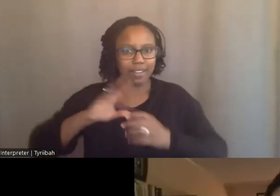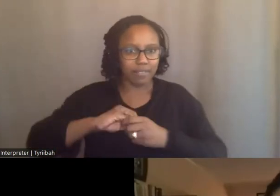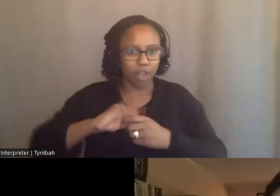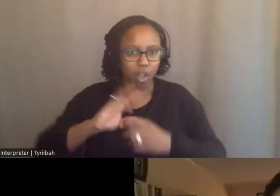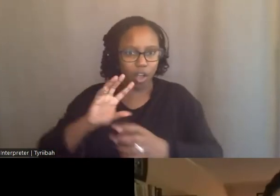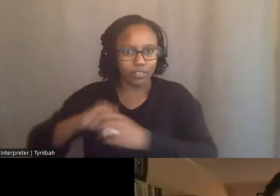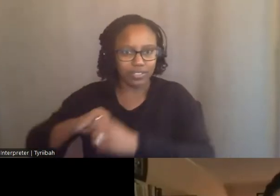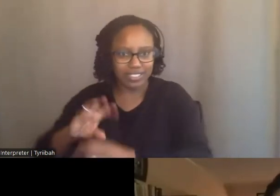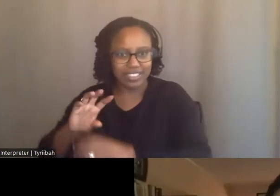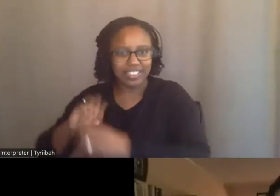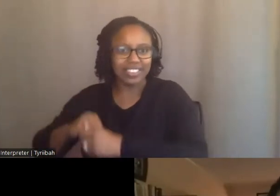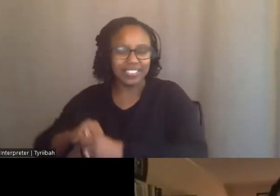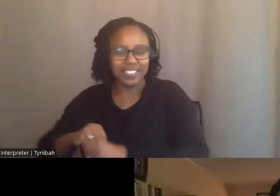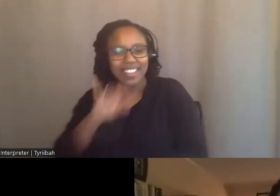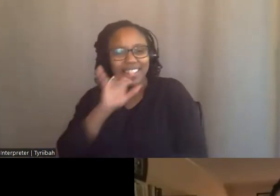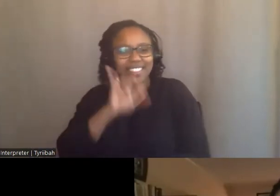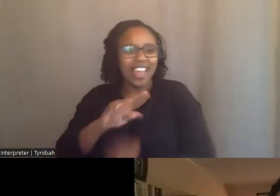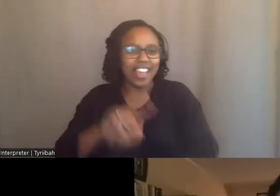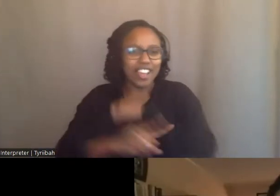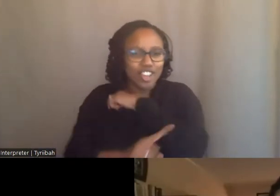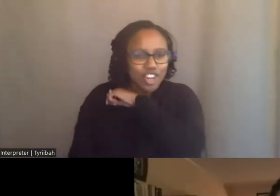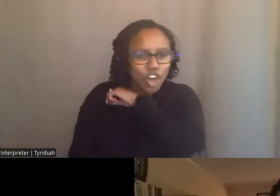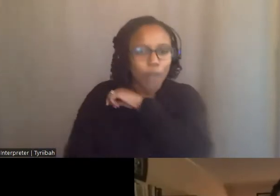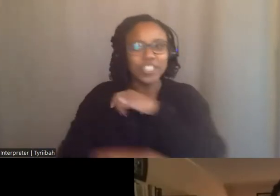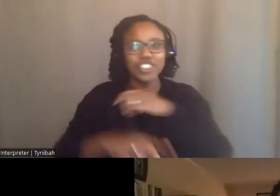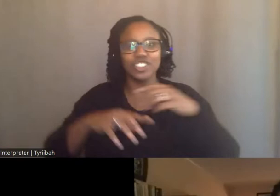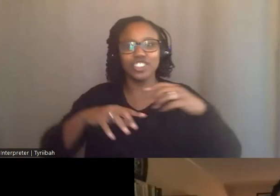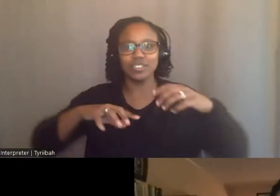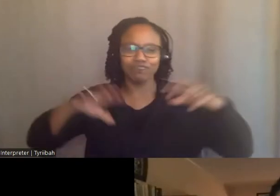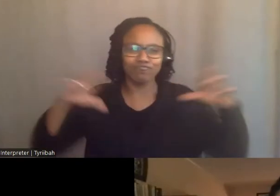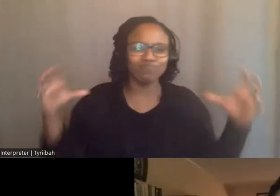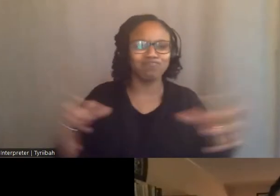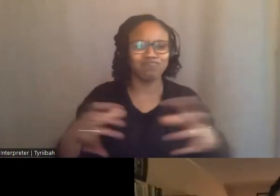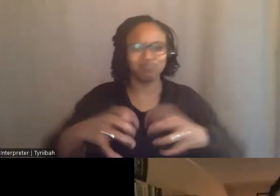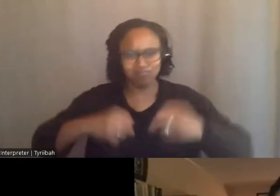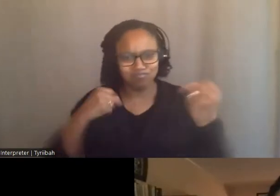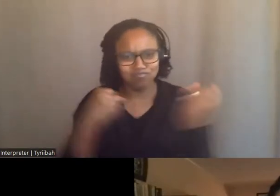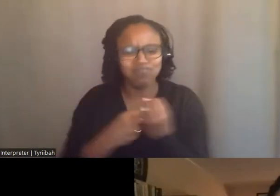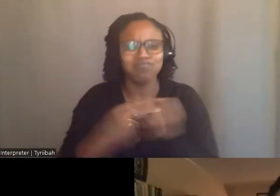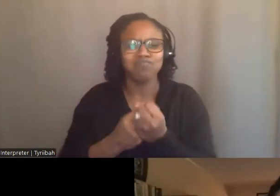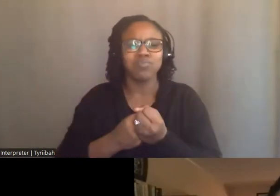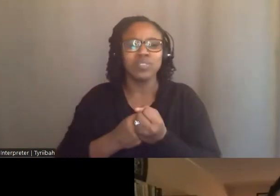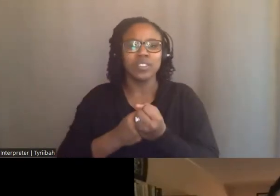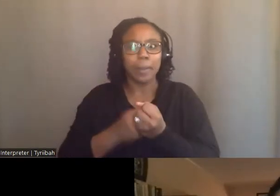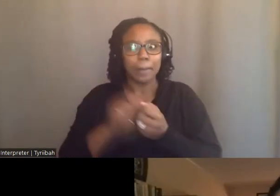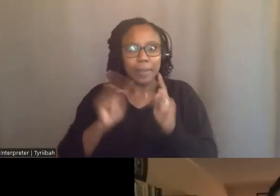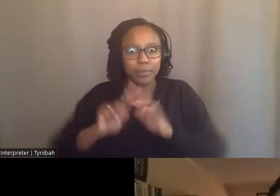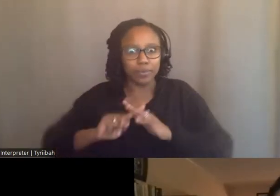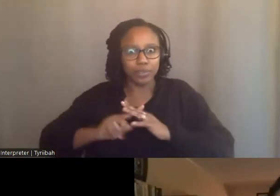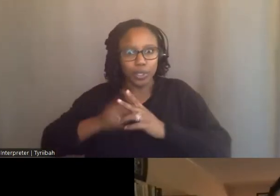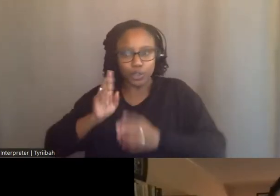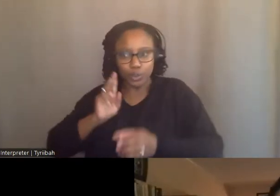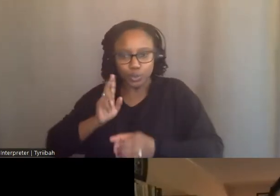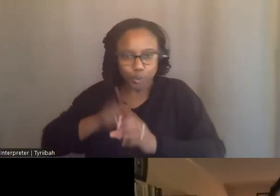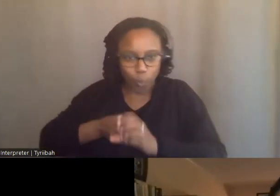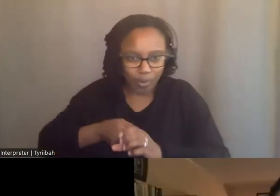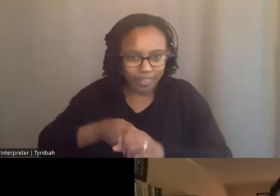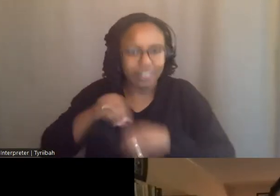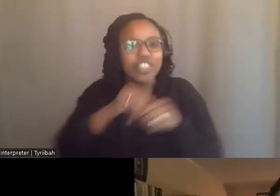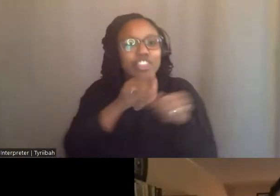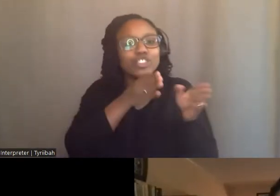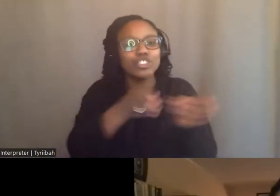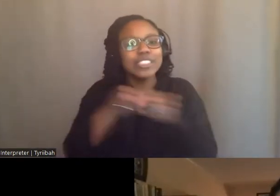garbage jubilation. Literally, the people started joining them in the streets.